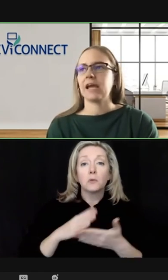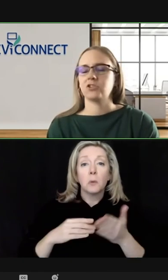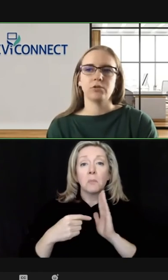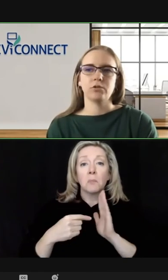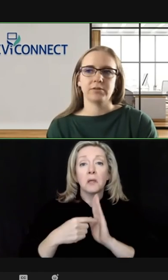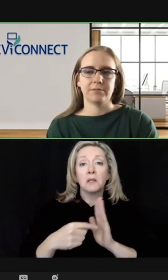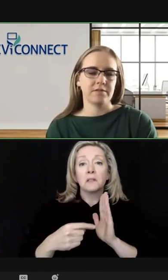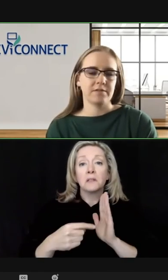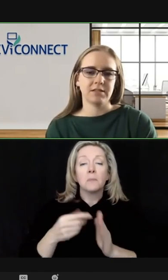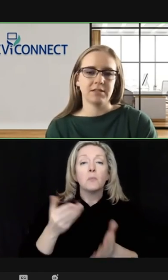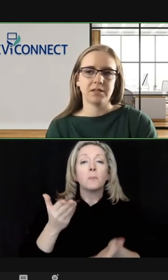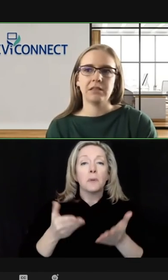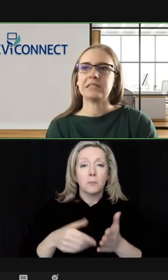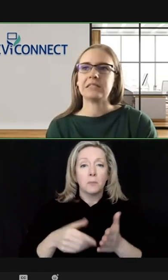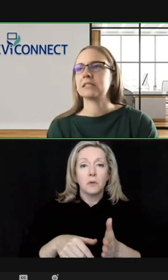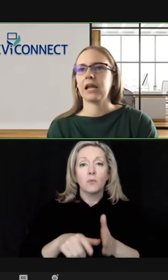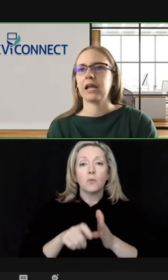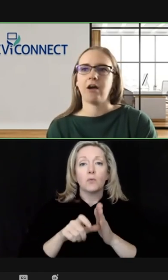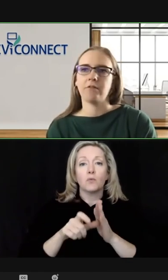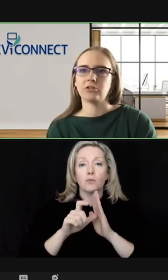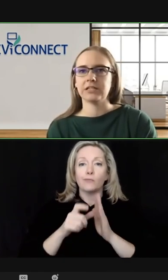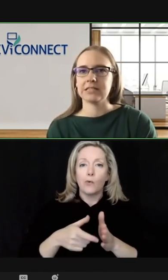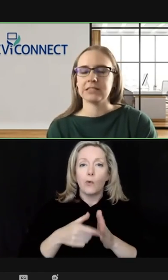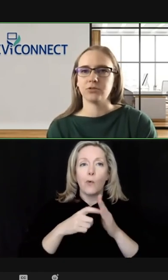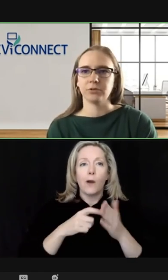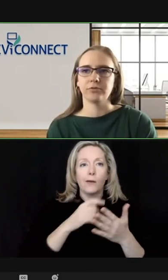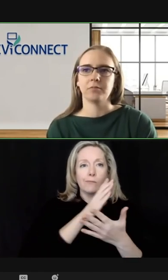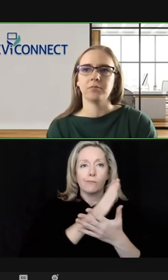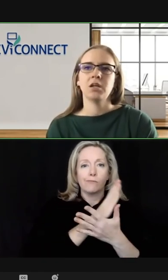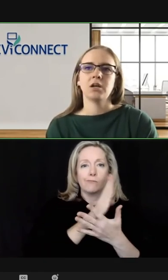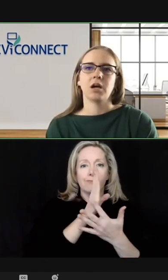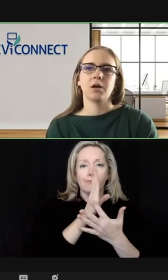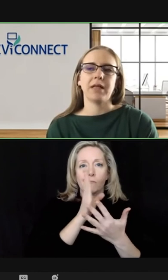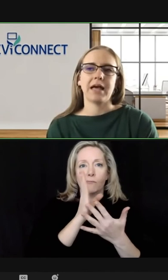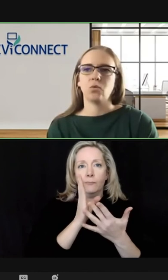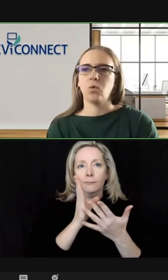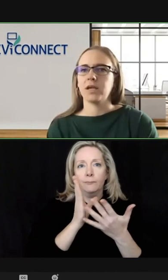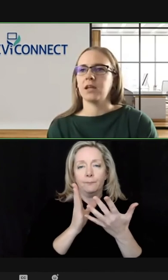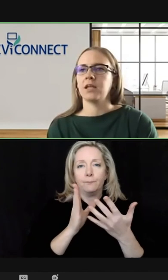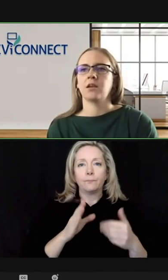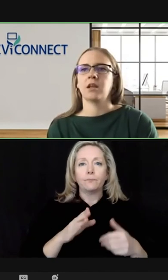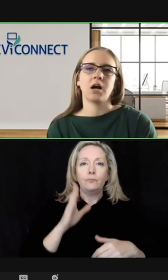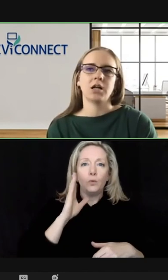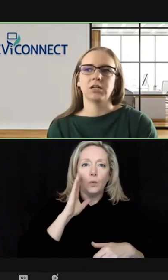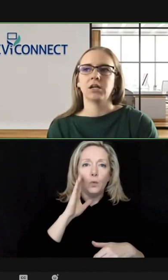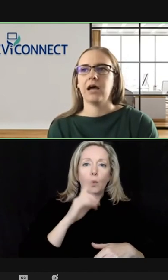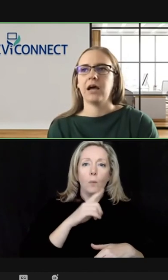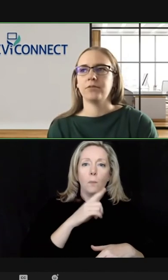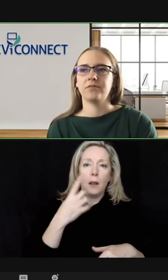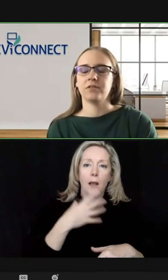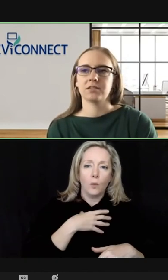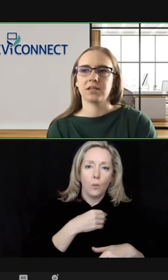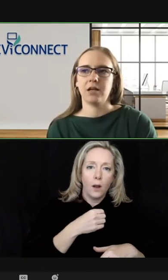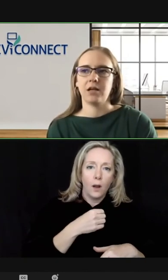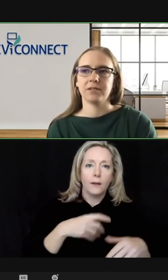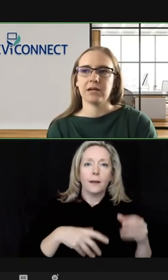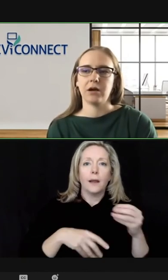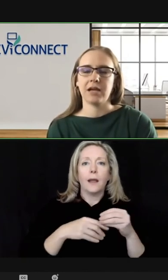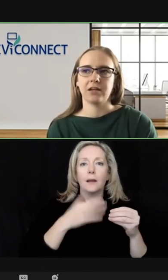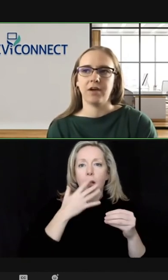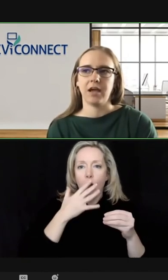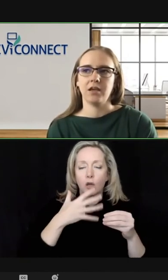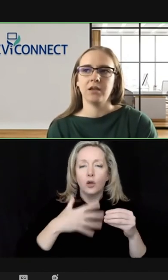you might have to go through some of these steps, and this is kind of how it transcends through from black and white and color, and how those different things can